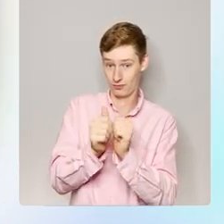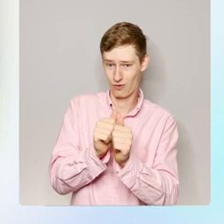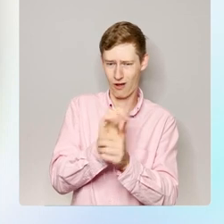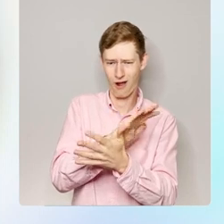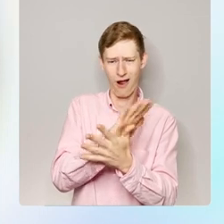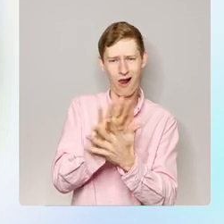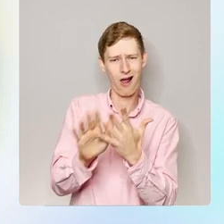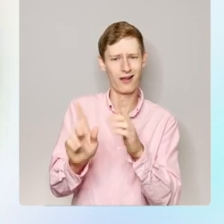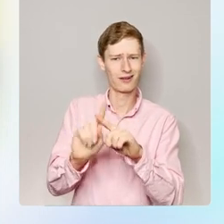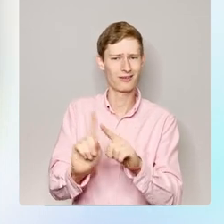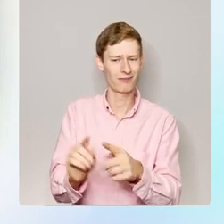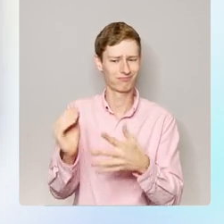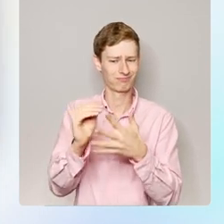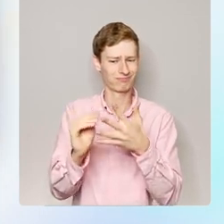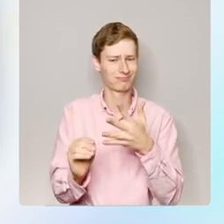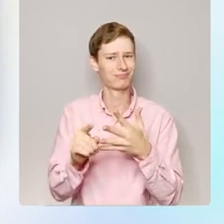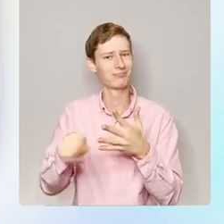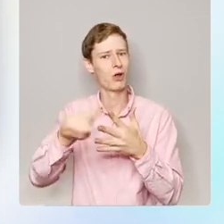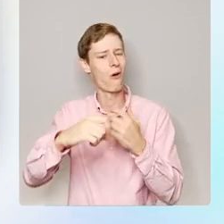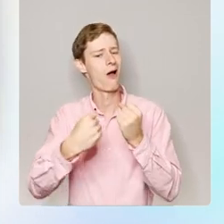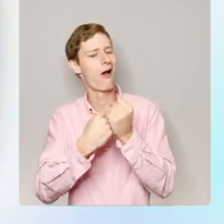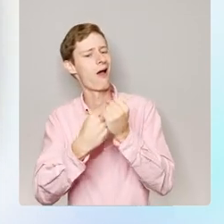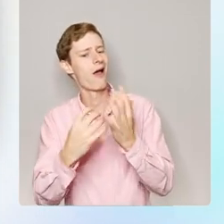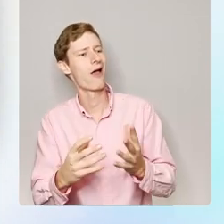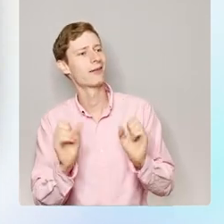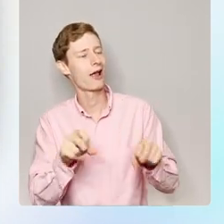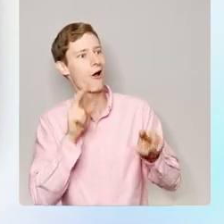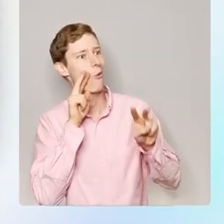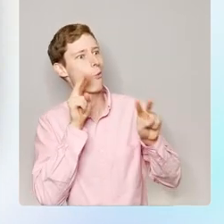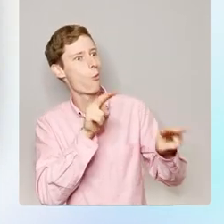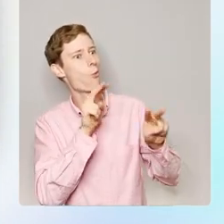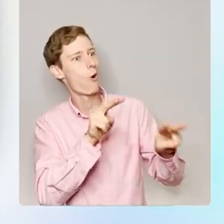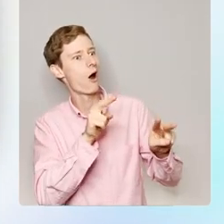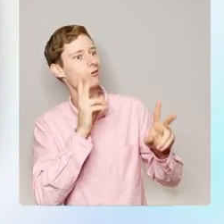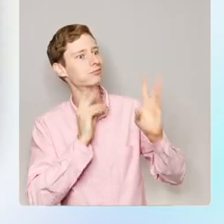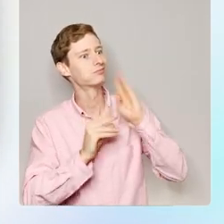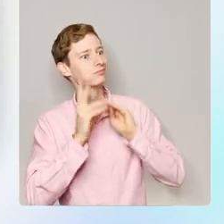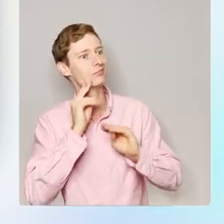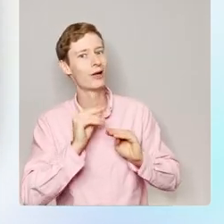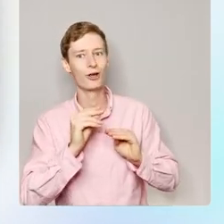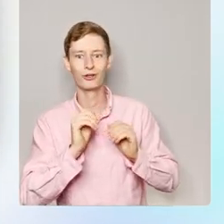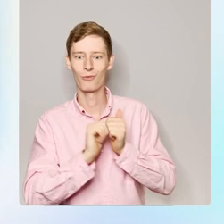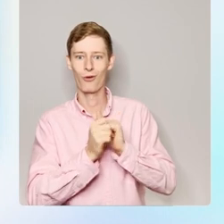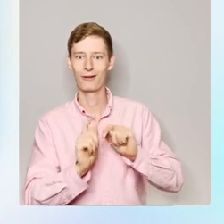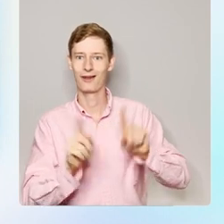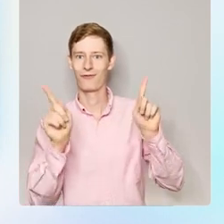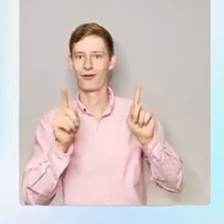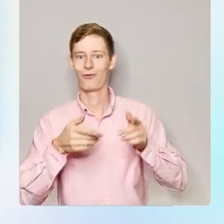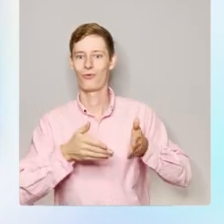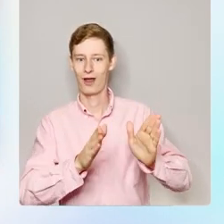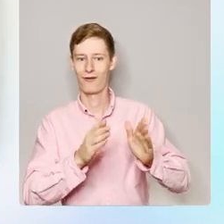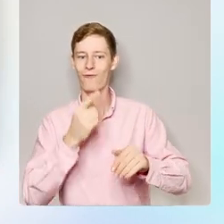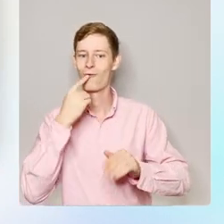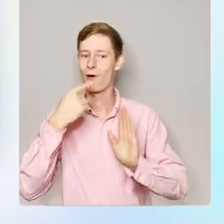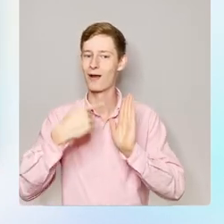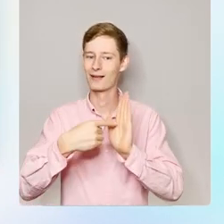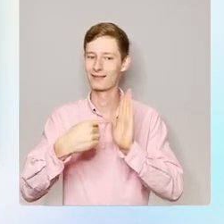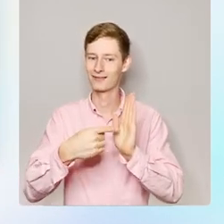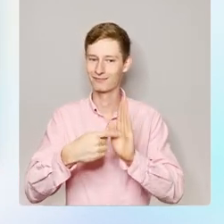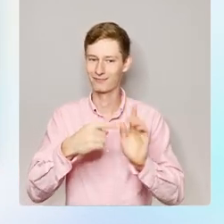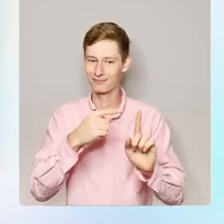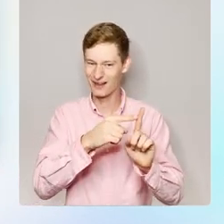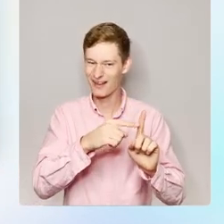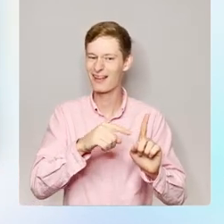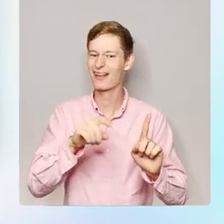of interactive features that allow fans to experience sports in whole new ways. Take developer YBVR and